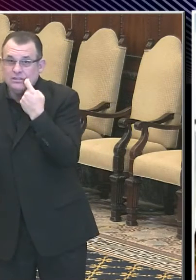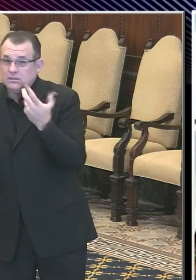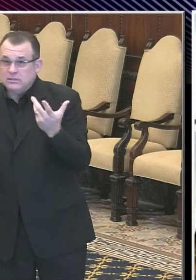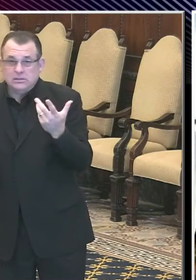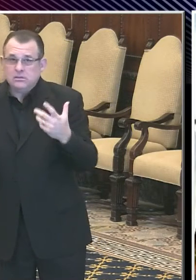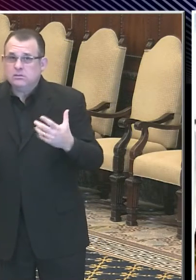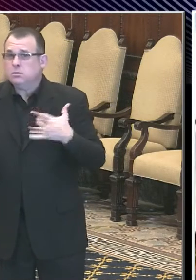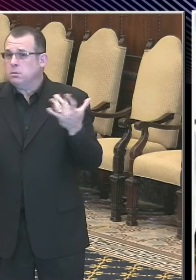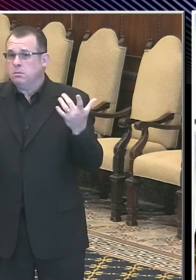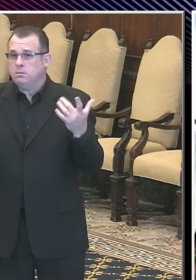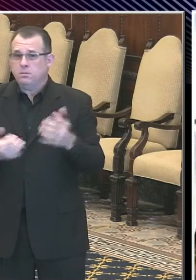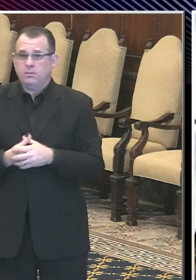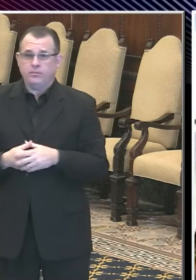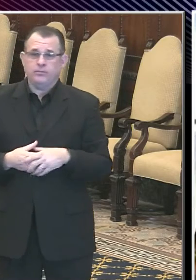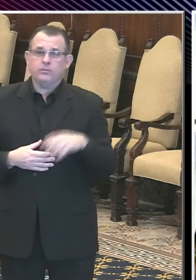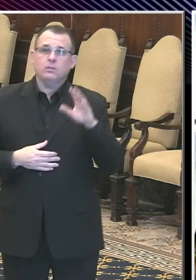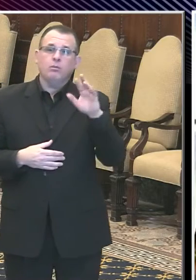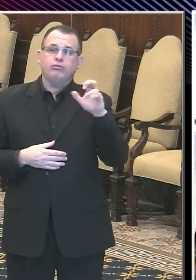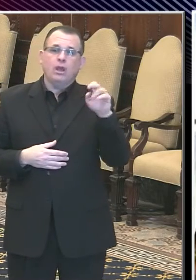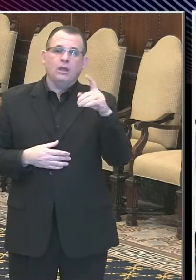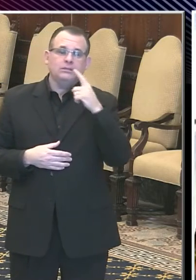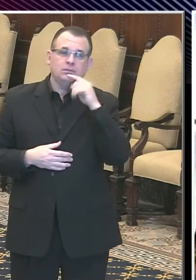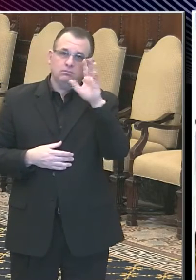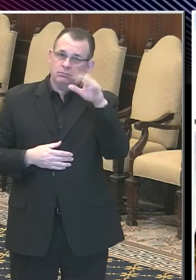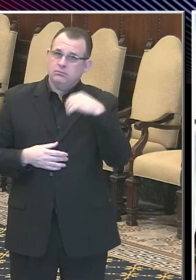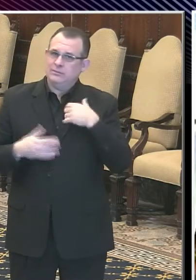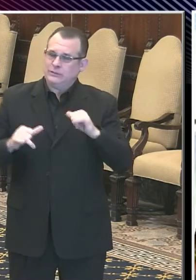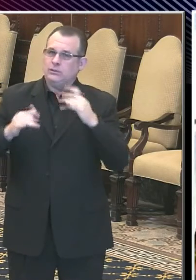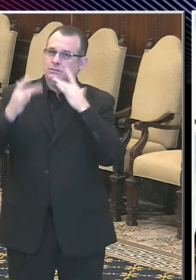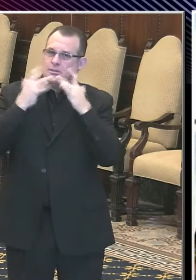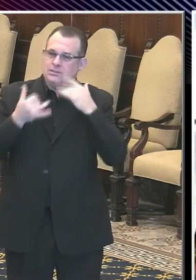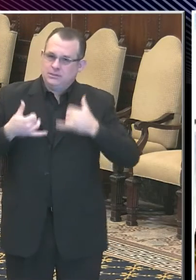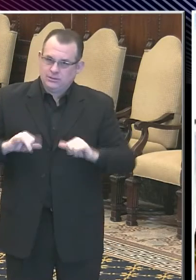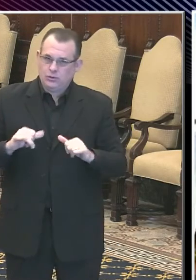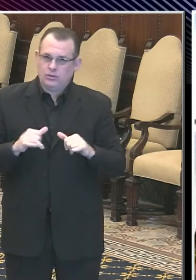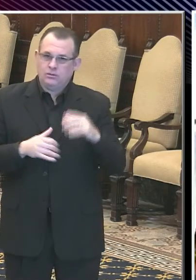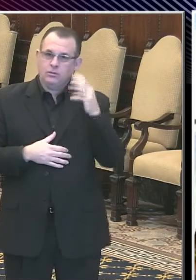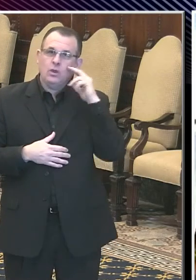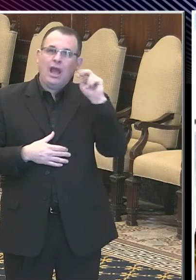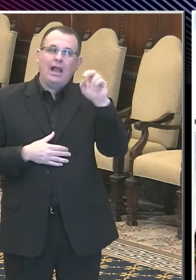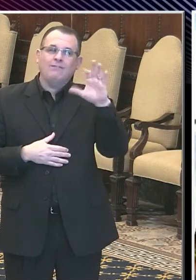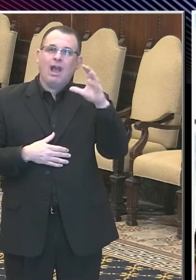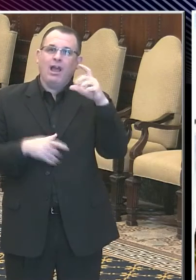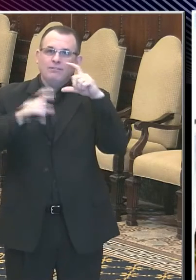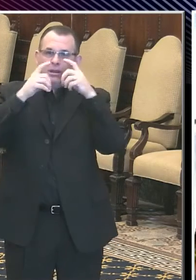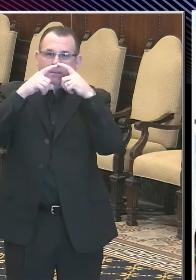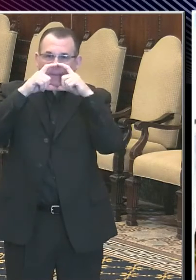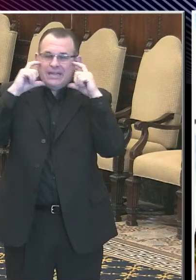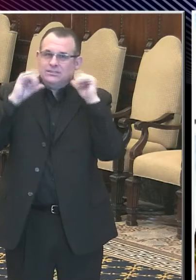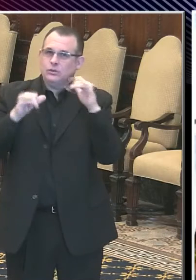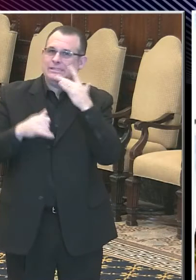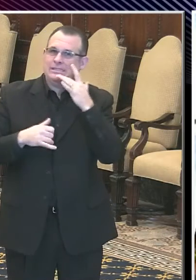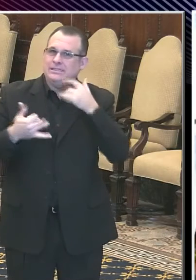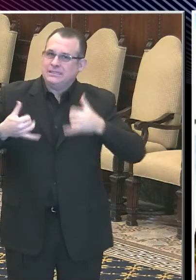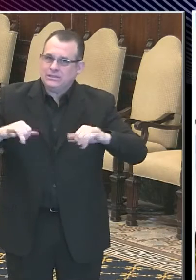So we are still experiencing shortages, specifically around N95 masks. We have